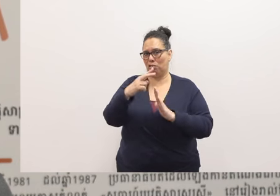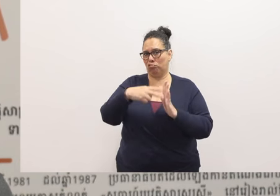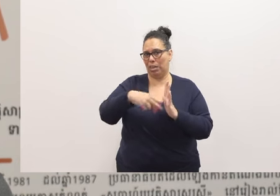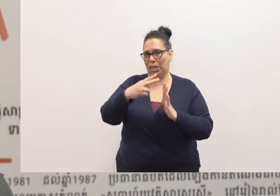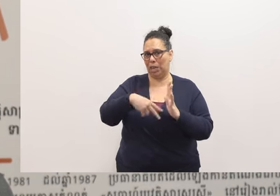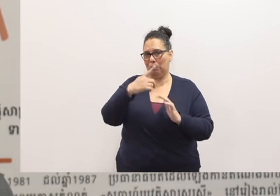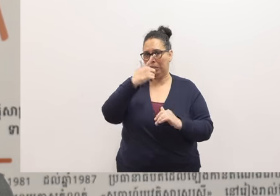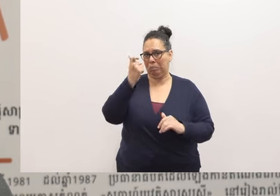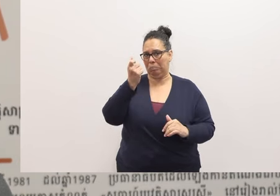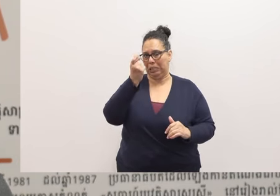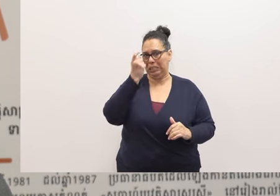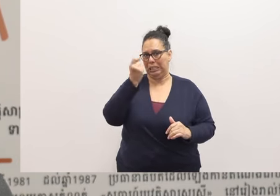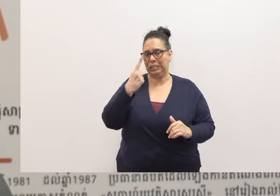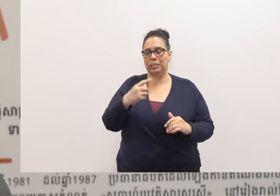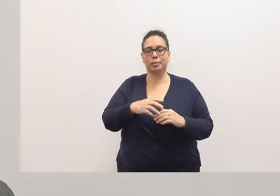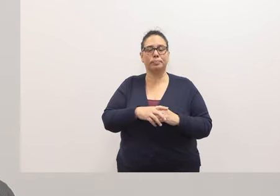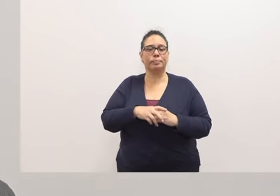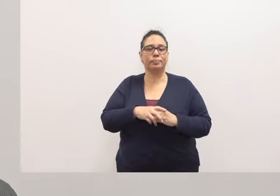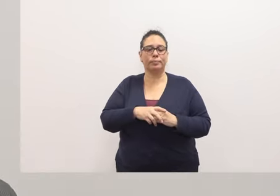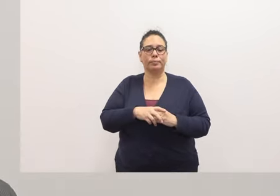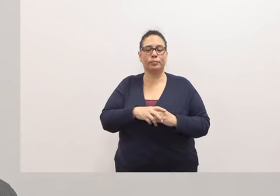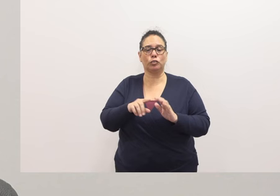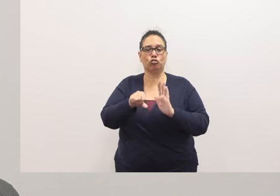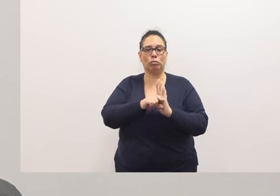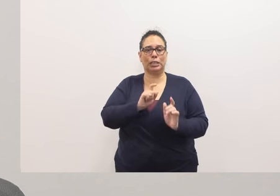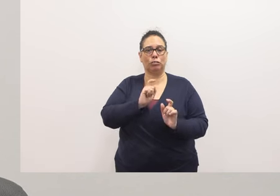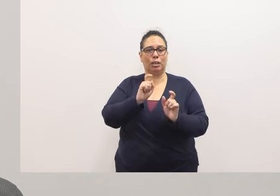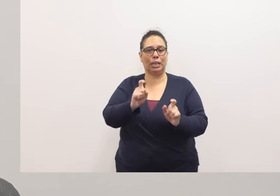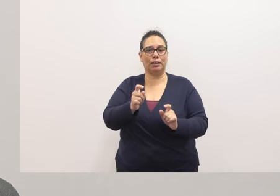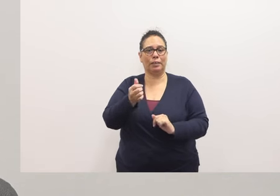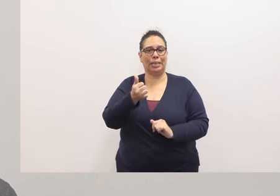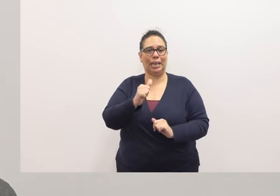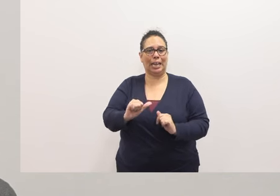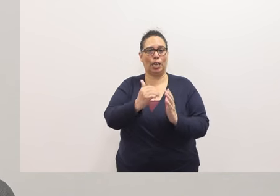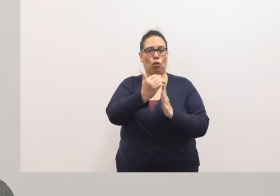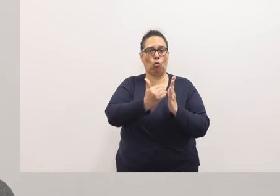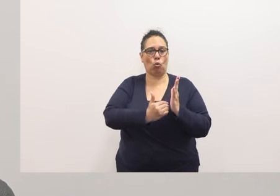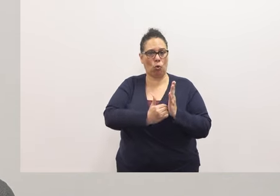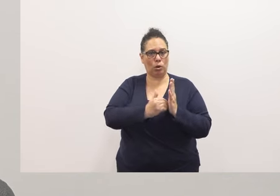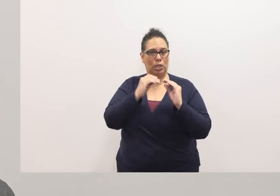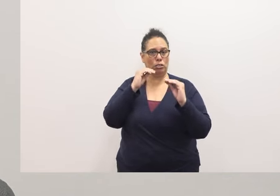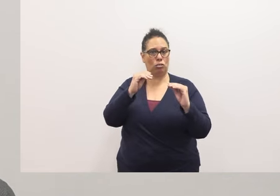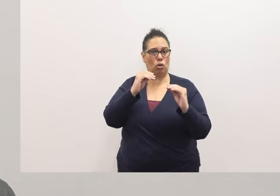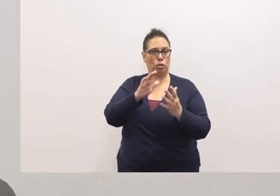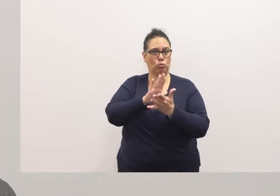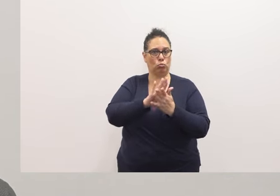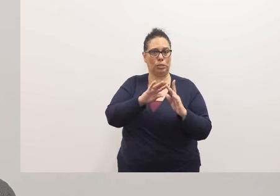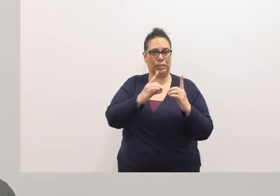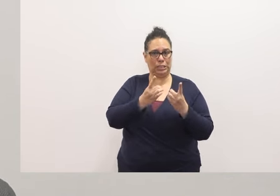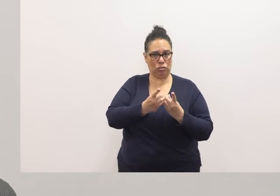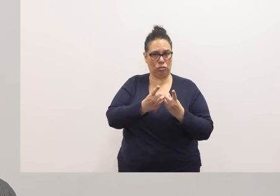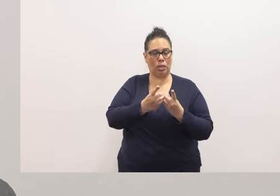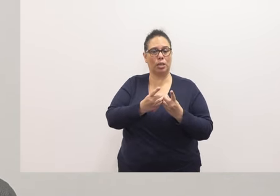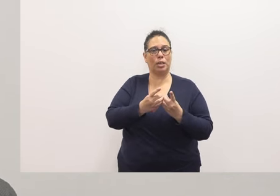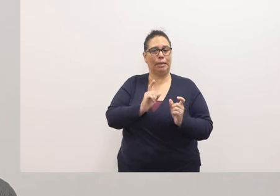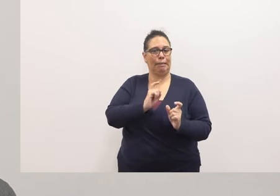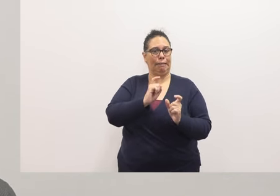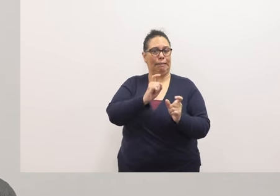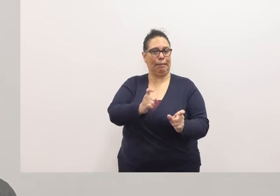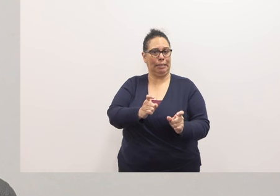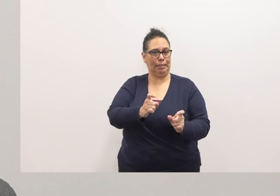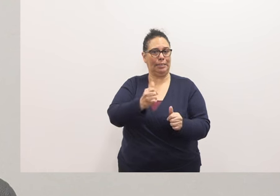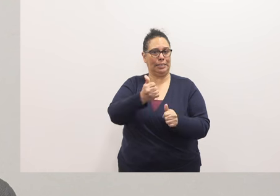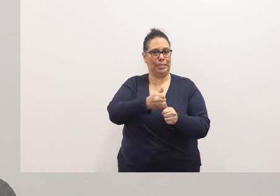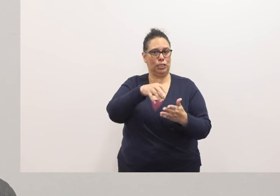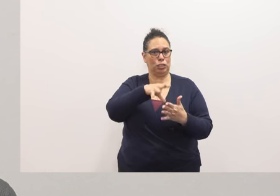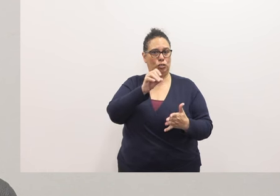because it makes sense when you read it. Yep. When grades are given for any course of instruction taught in a school district, the grade given to each pupil